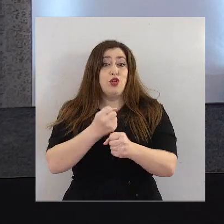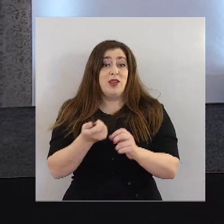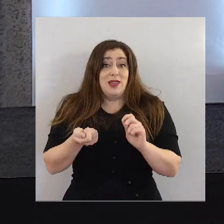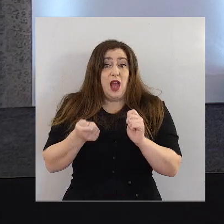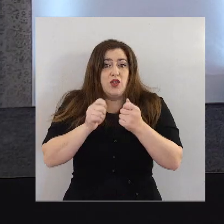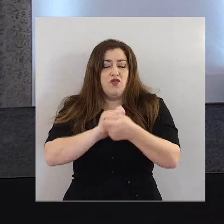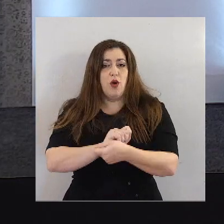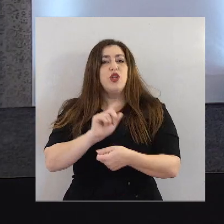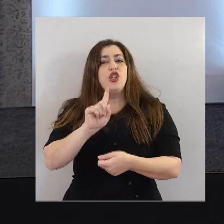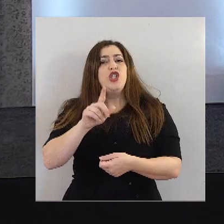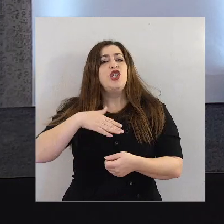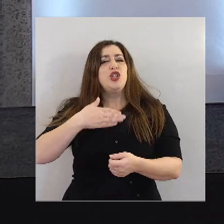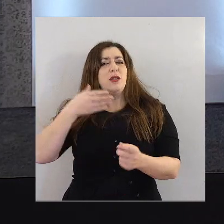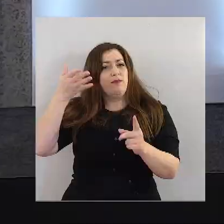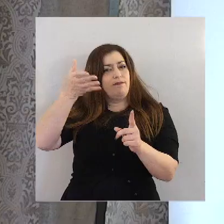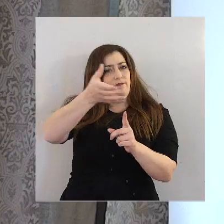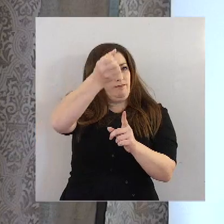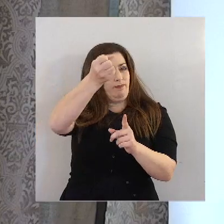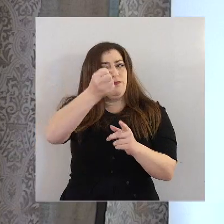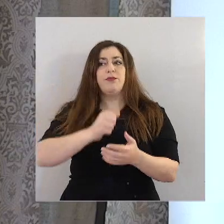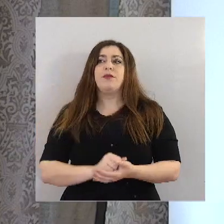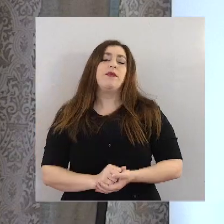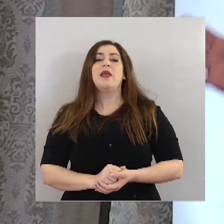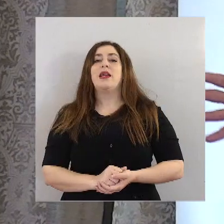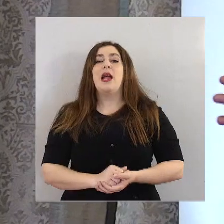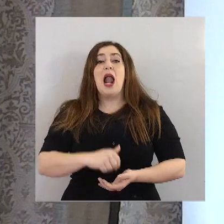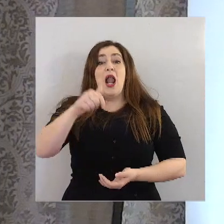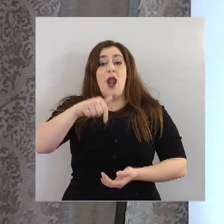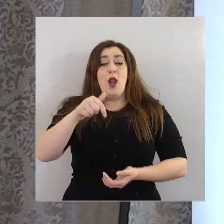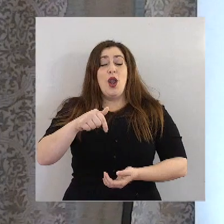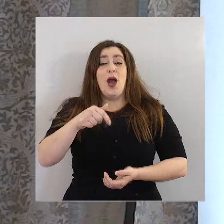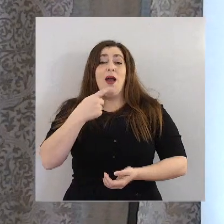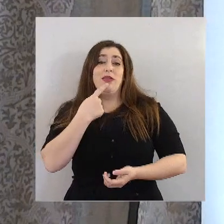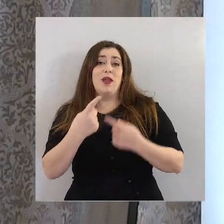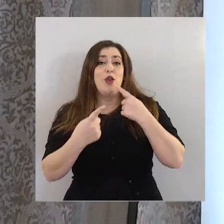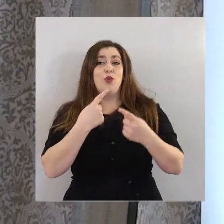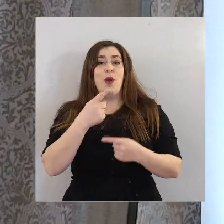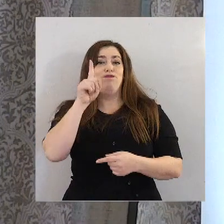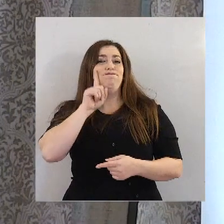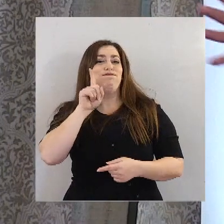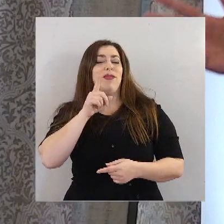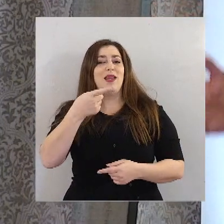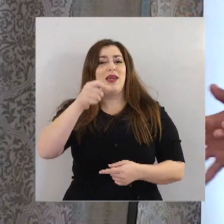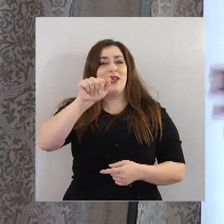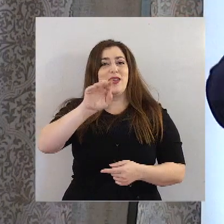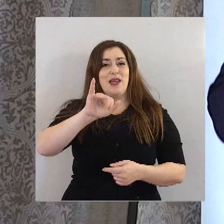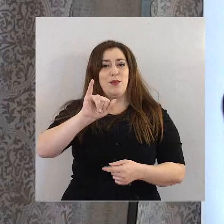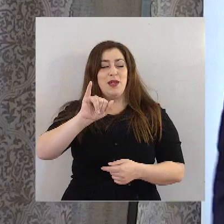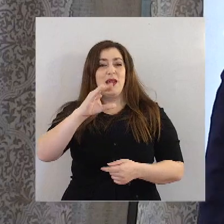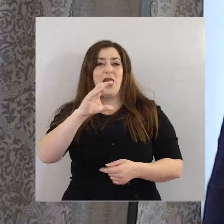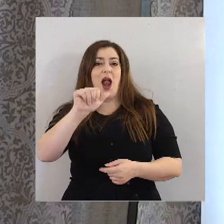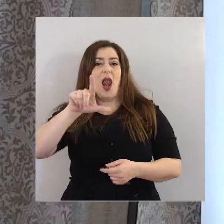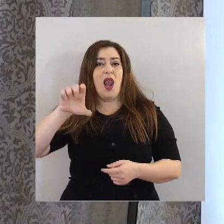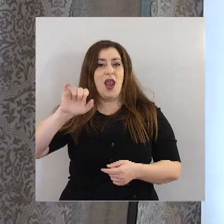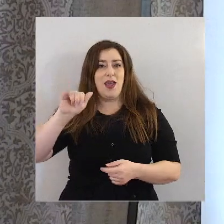But now, I'm delighted that Gabby Kaleya, she will take us through what this project is trying to achieve and what next. So please,